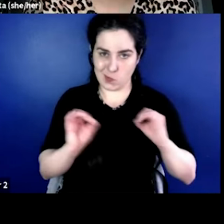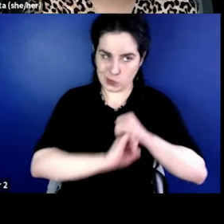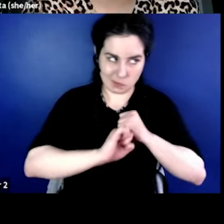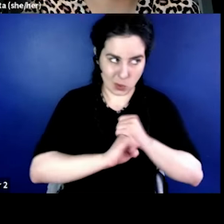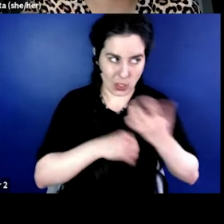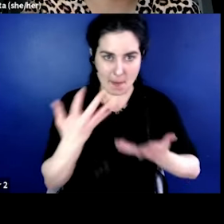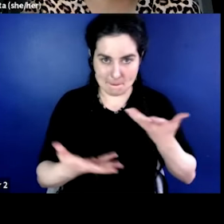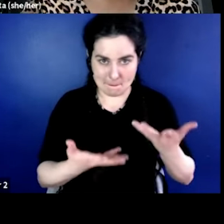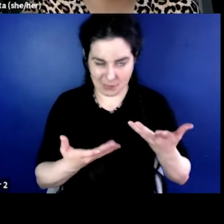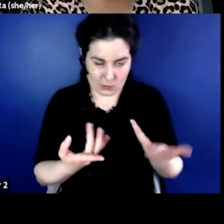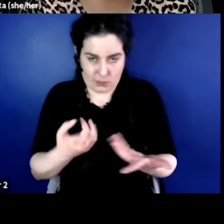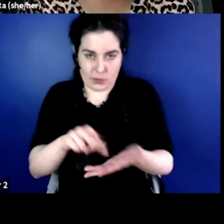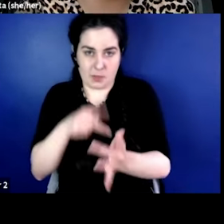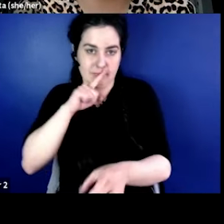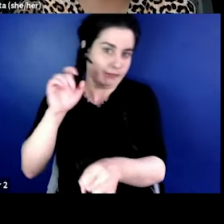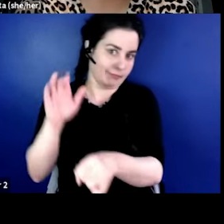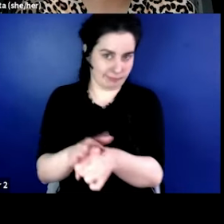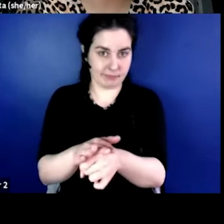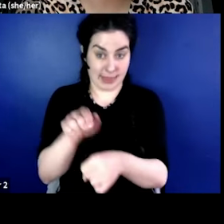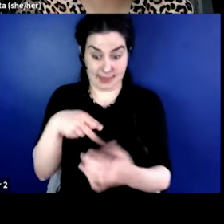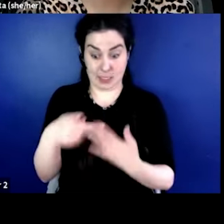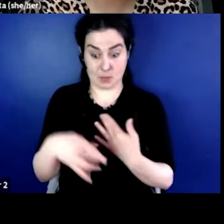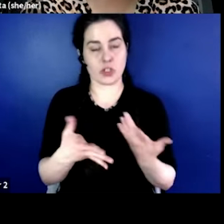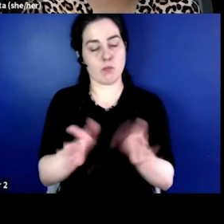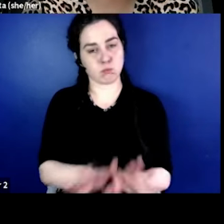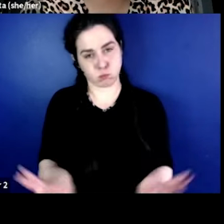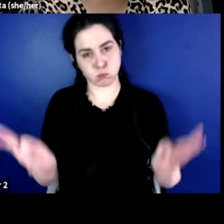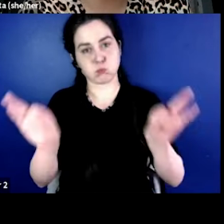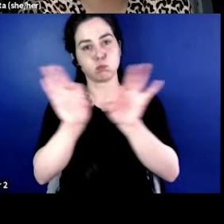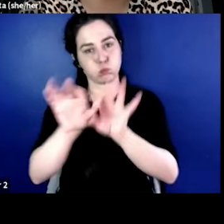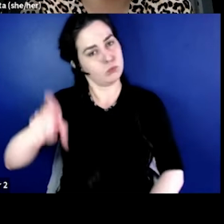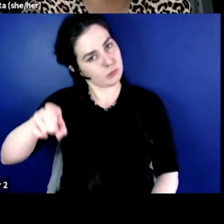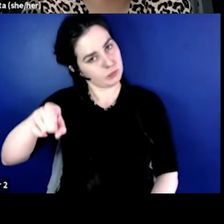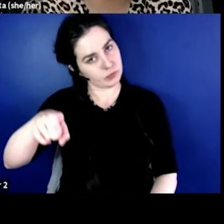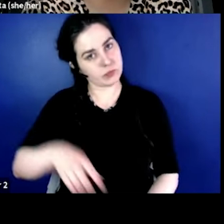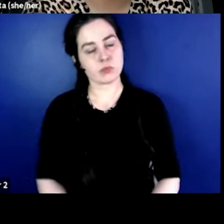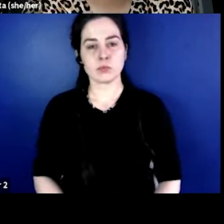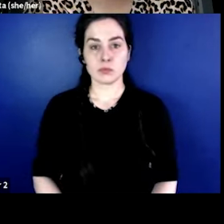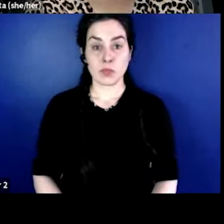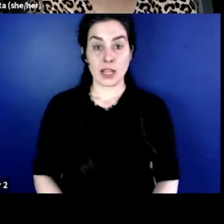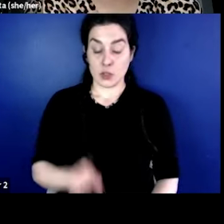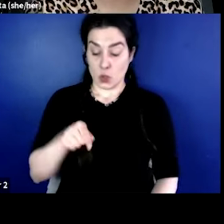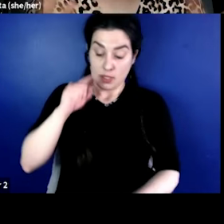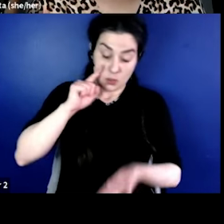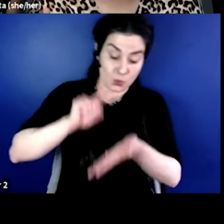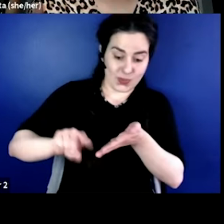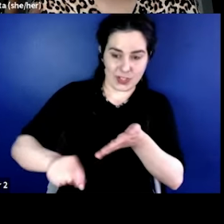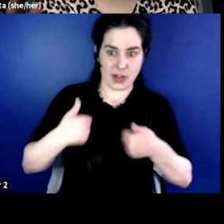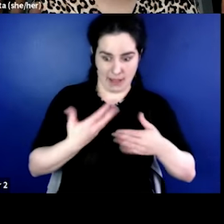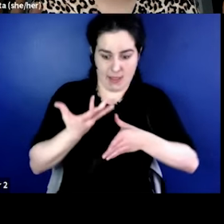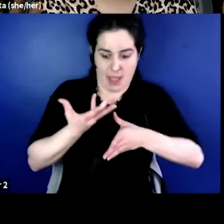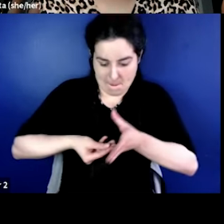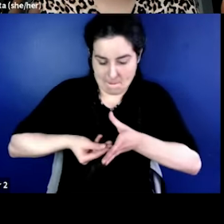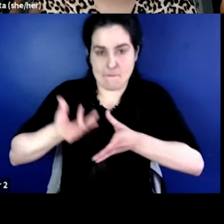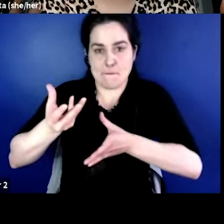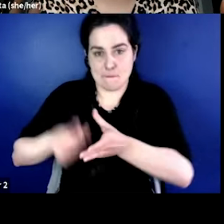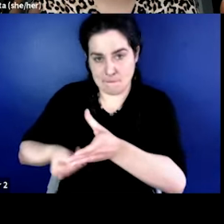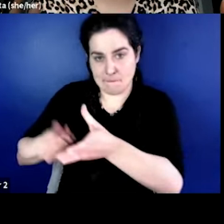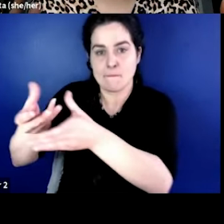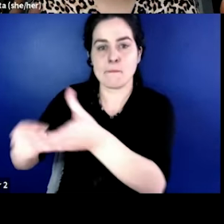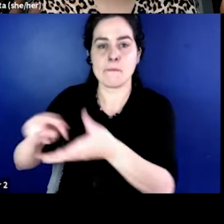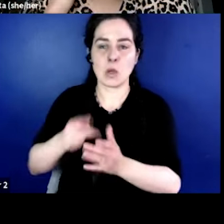really confirmed that this project is needed. And because of the gaps in this research, we really wanted to take a